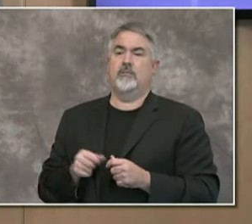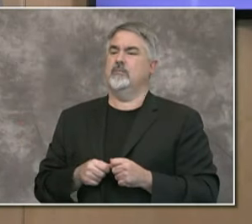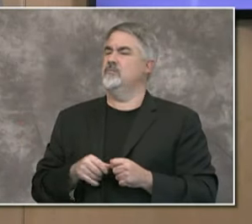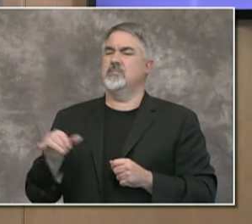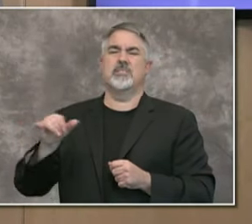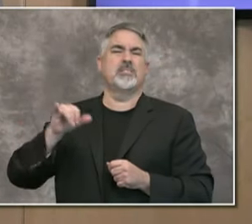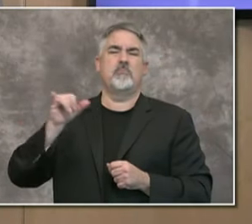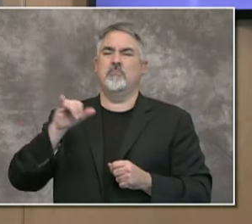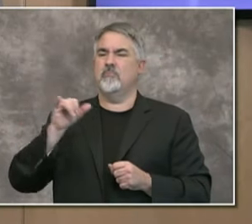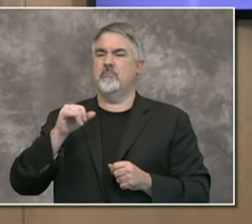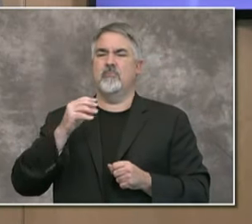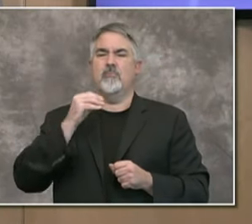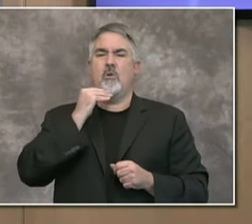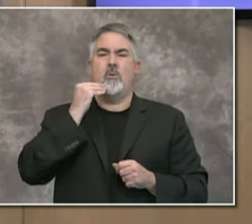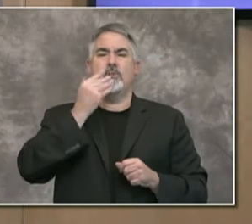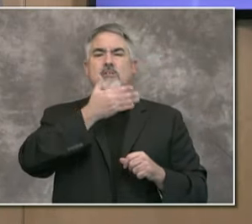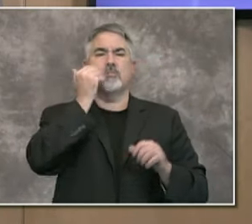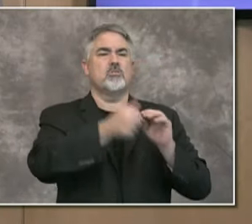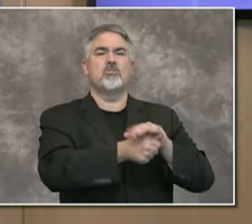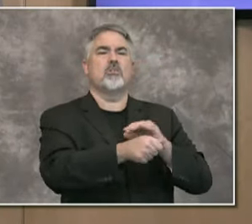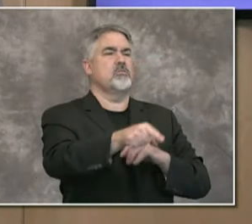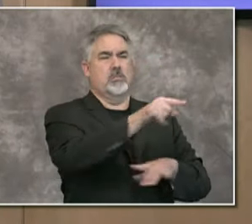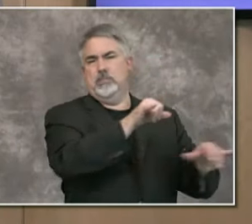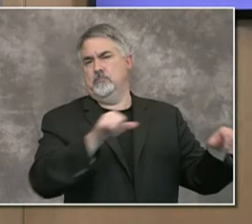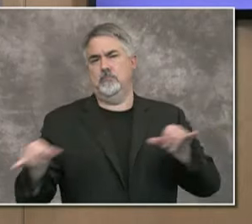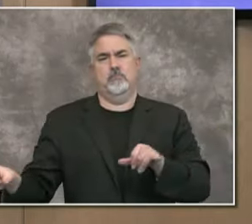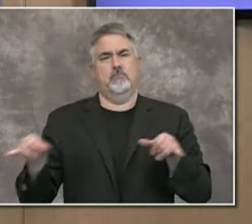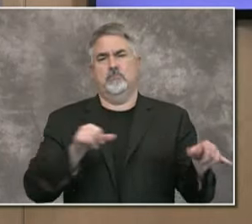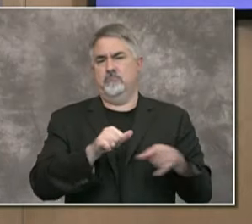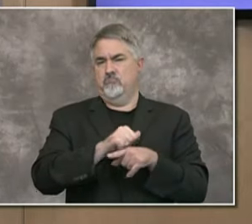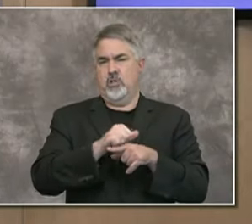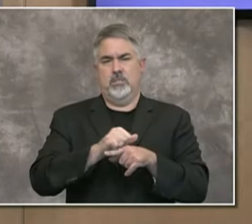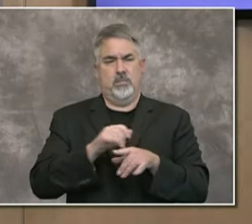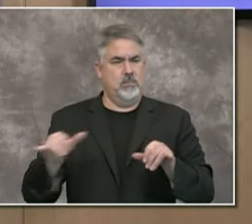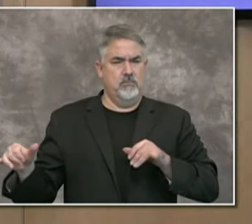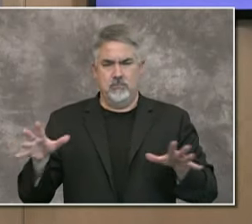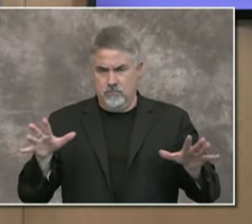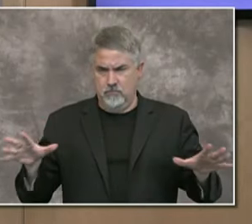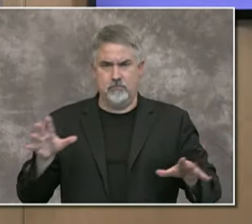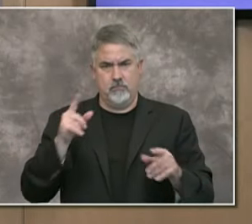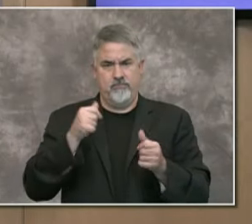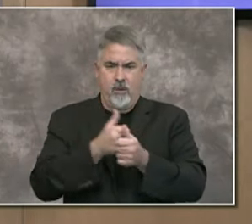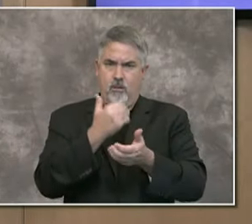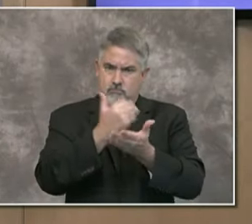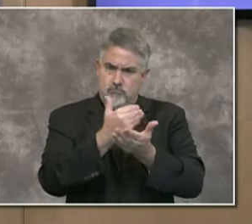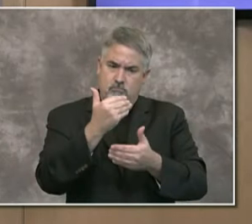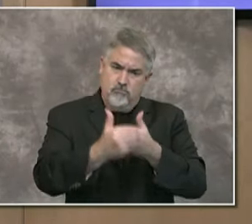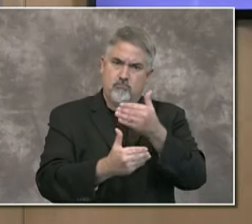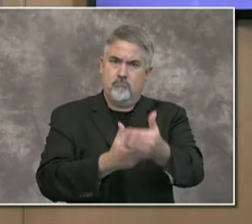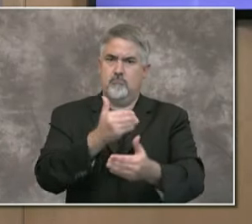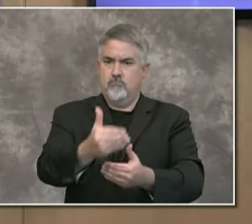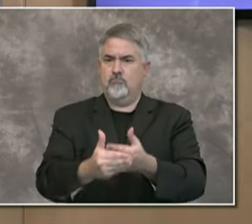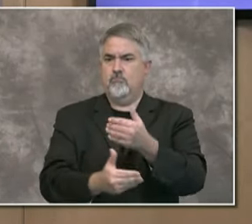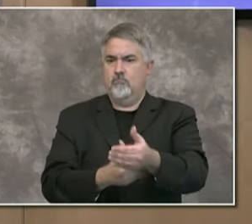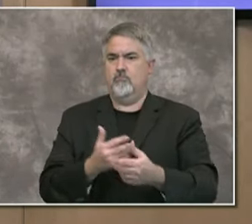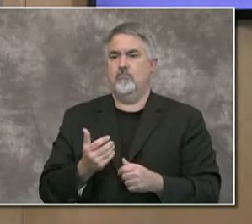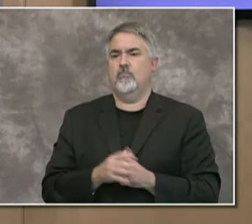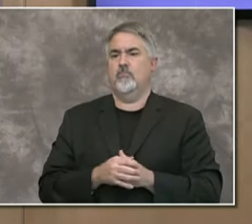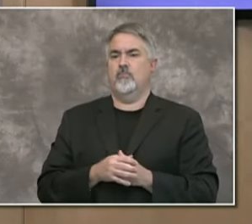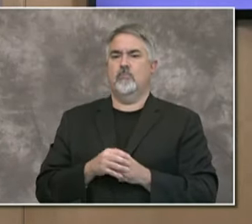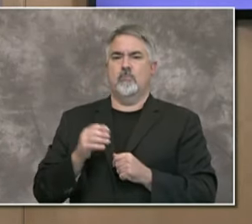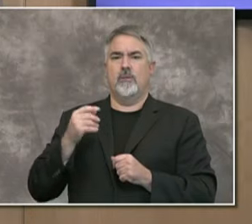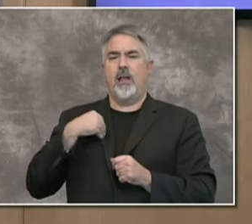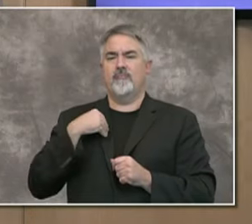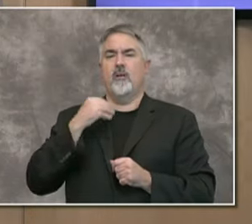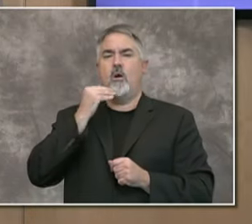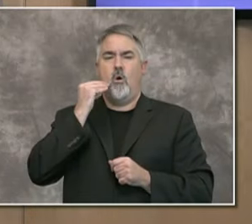of our homeless shelters throughout the county of San Diego, along with the same process we've had with our homeless outreach teams. And so we have the public